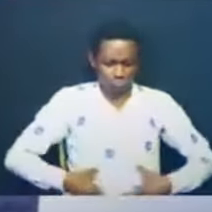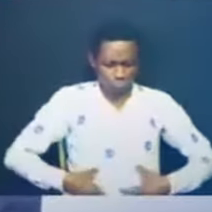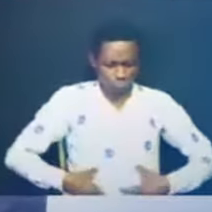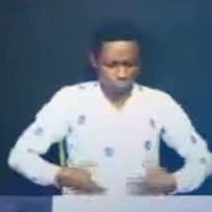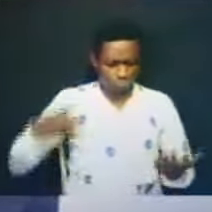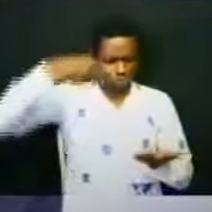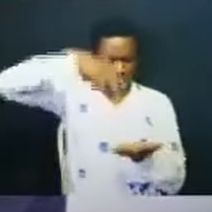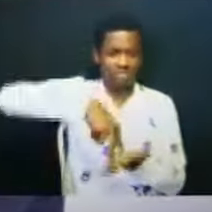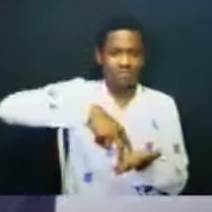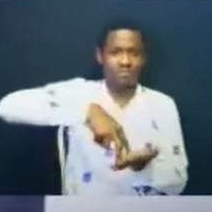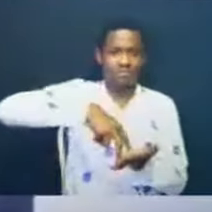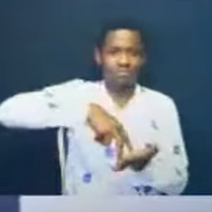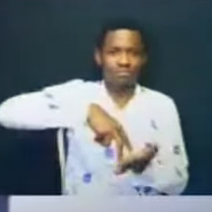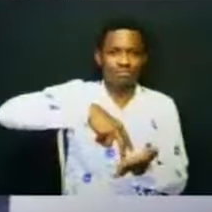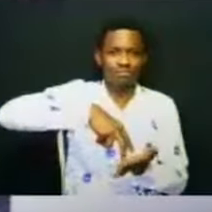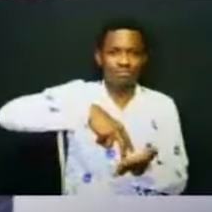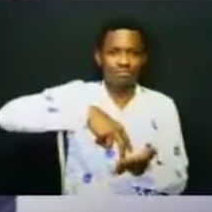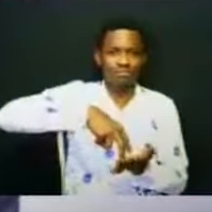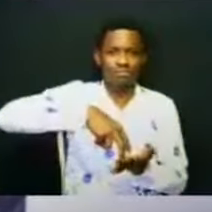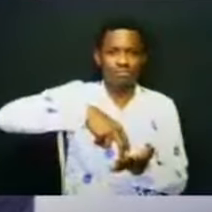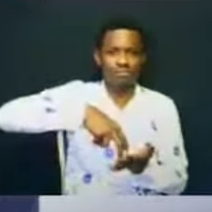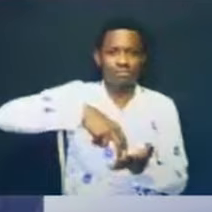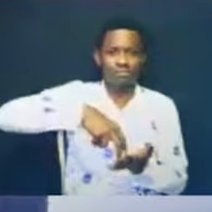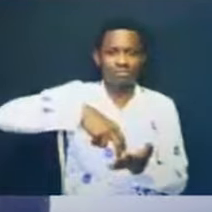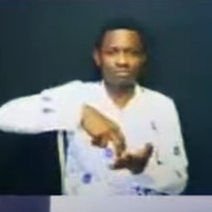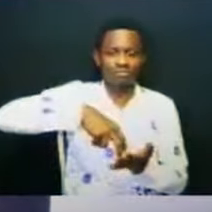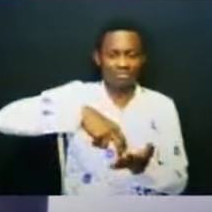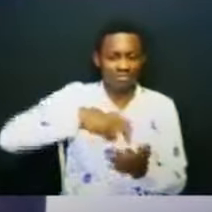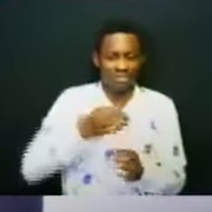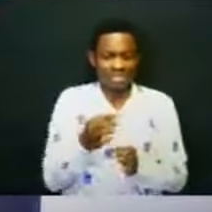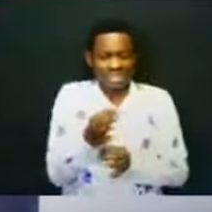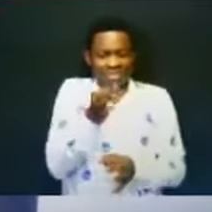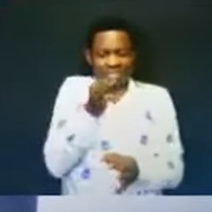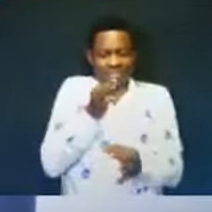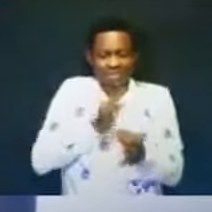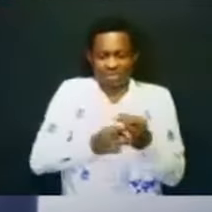anger. Instead of addressing the chair, he addressed the man.